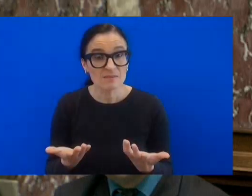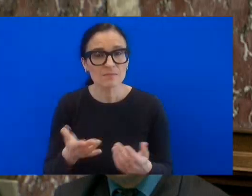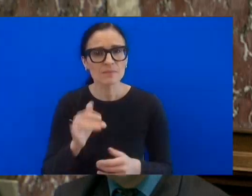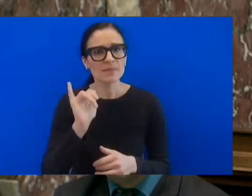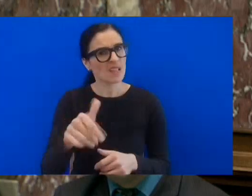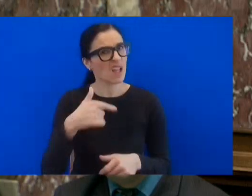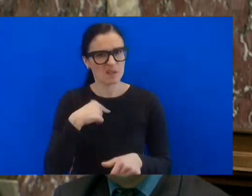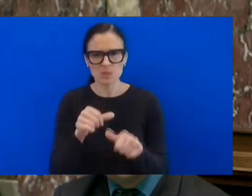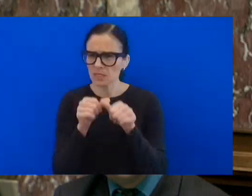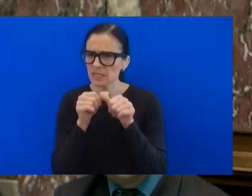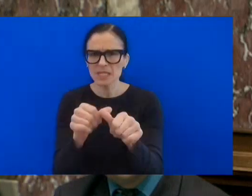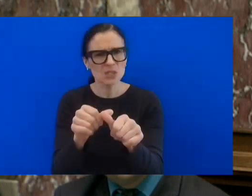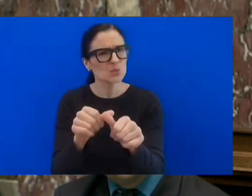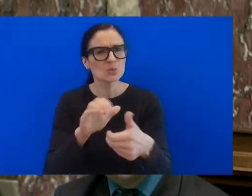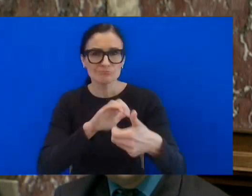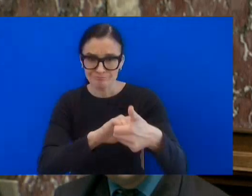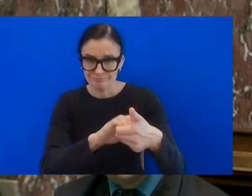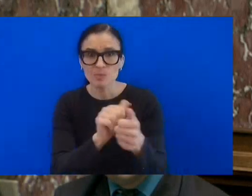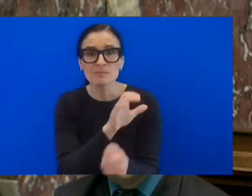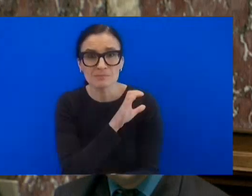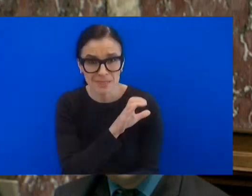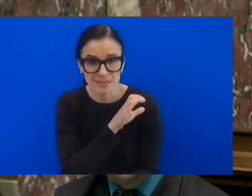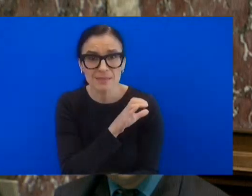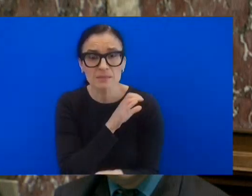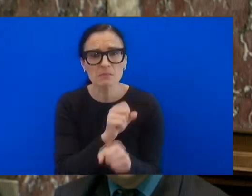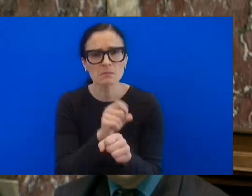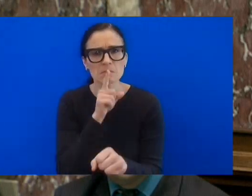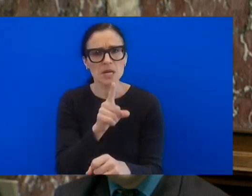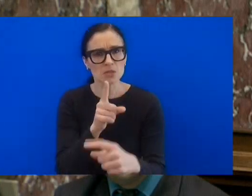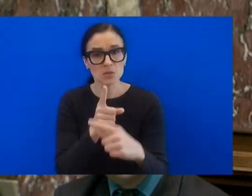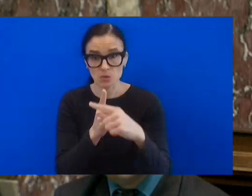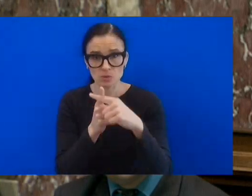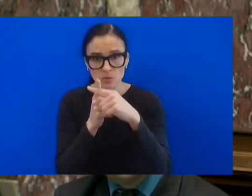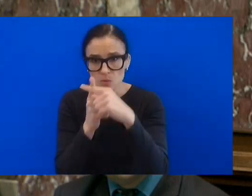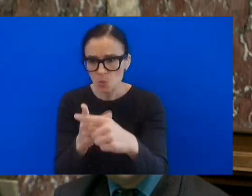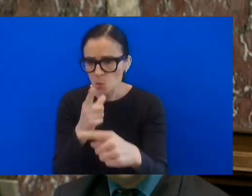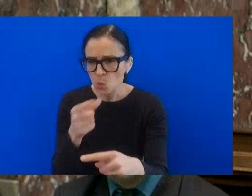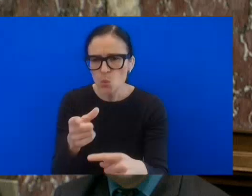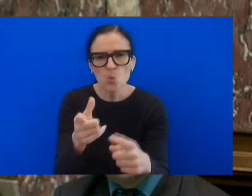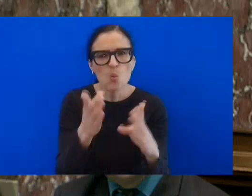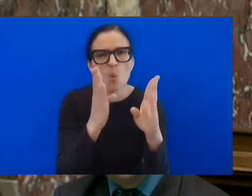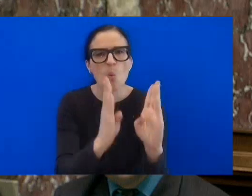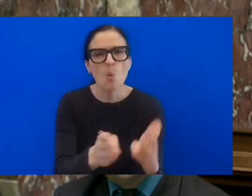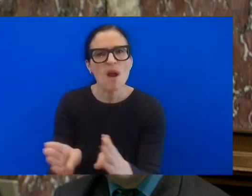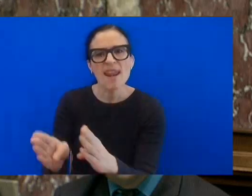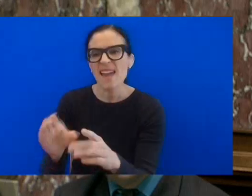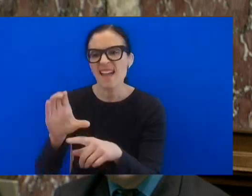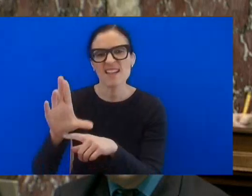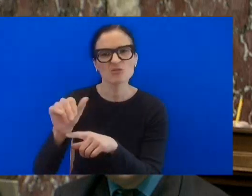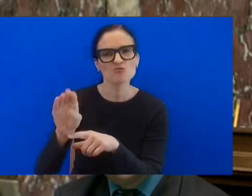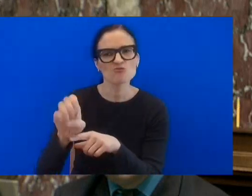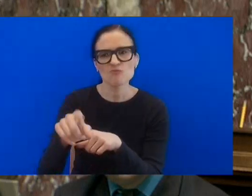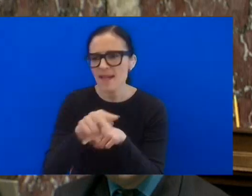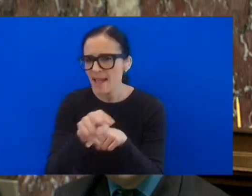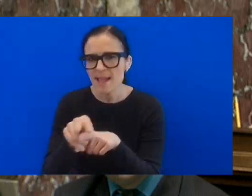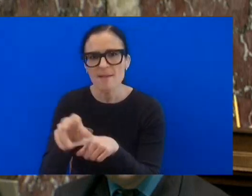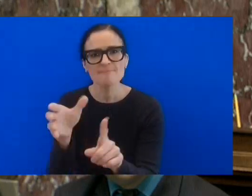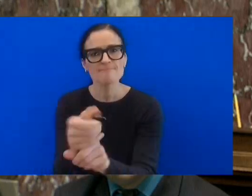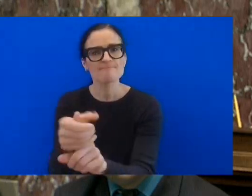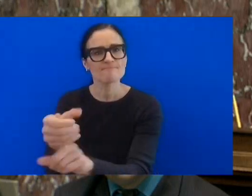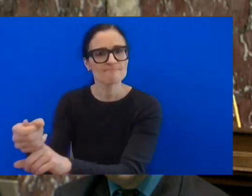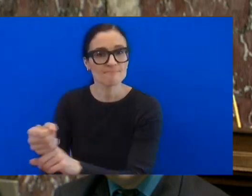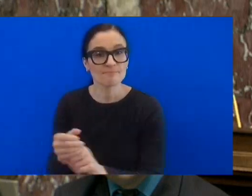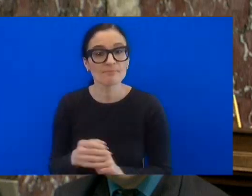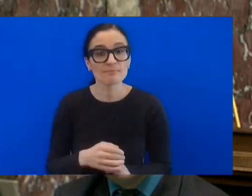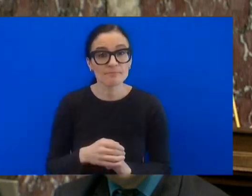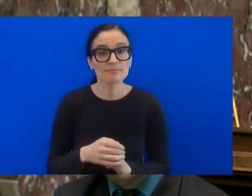criminals are disrupted wherever they may be. Thank you. Mr. Speaker, this government will not play political games with